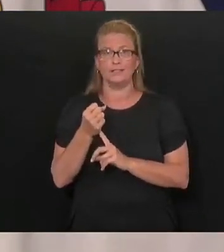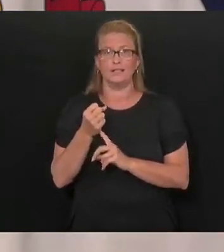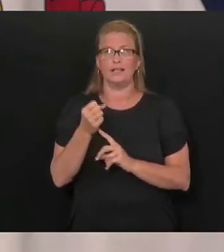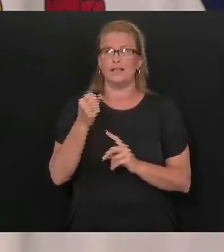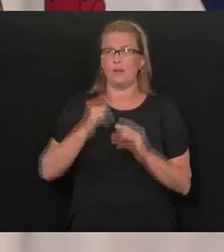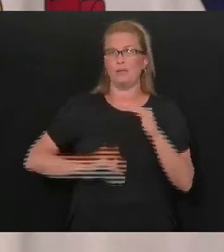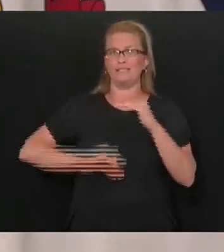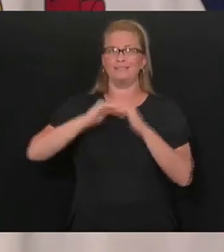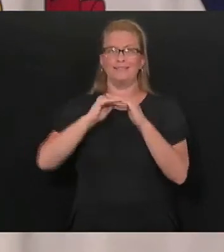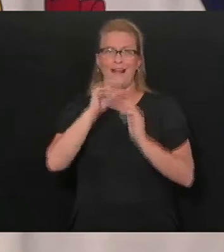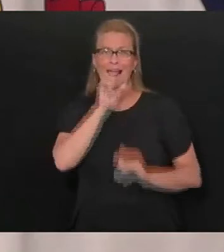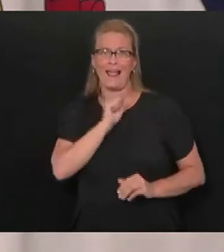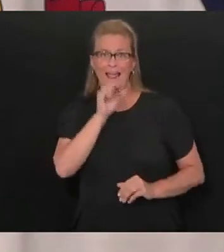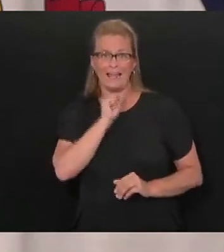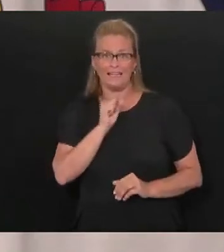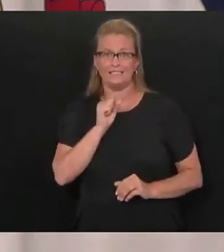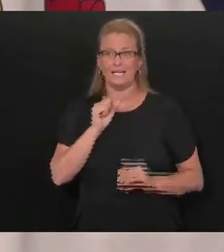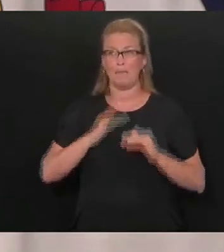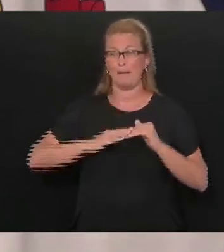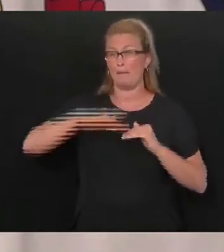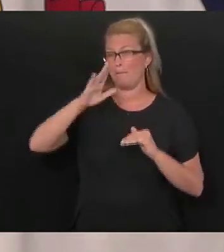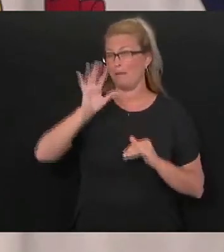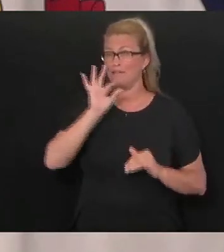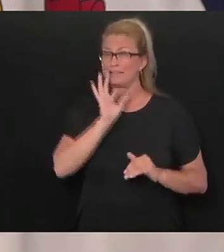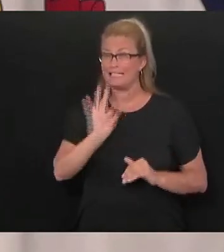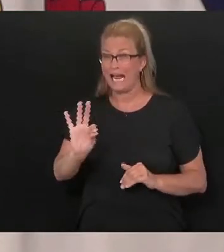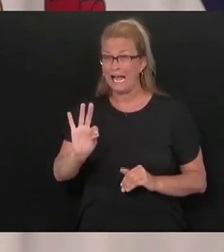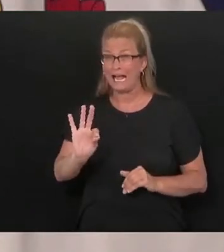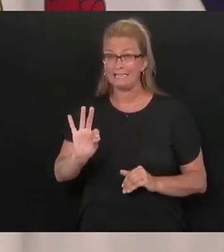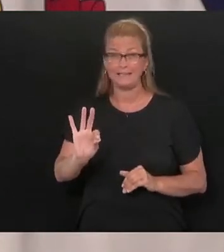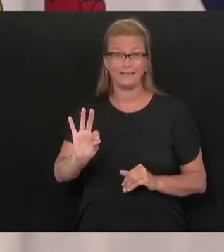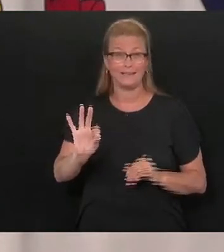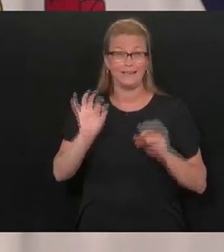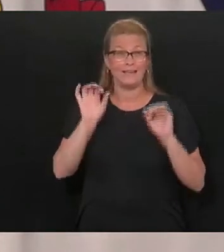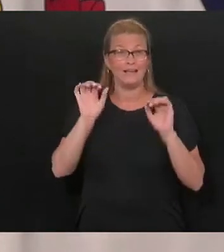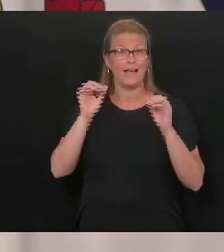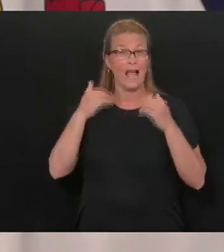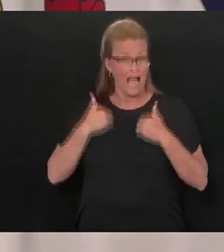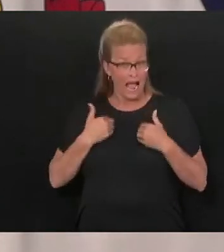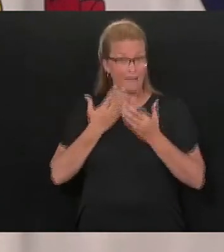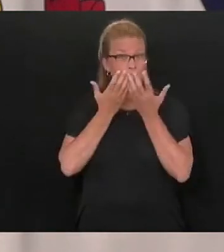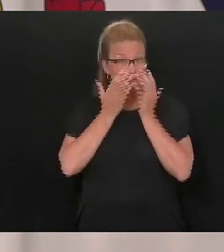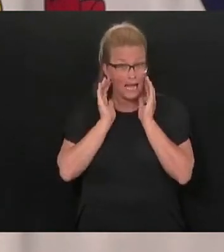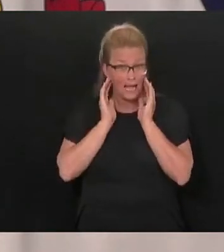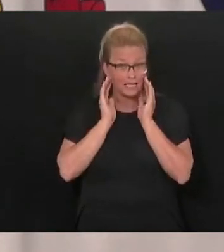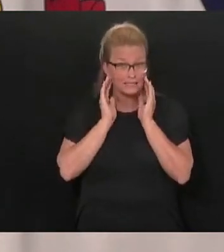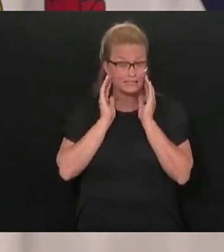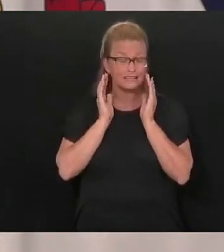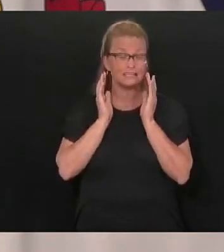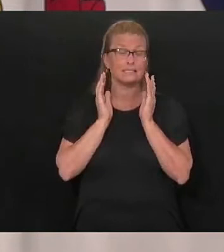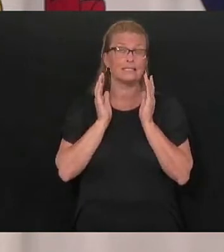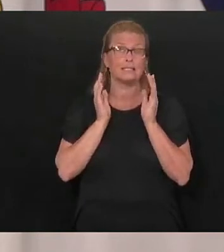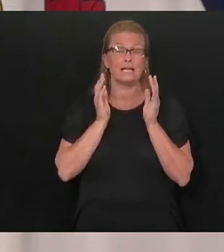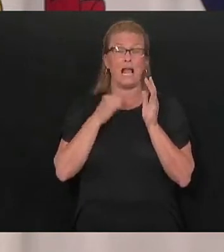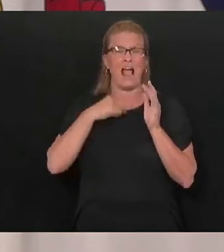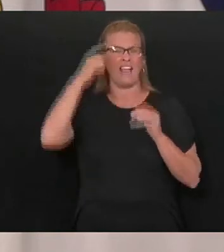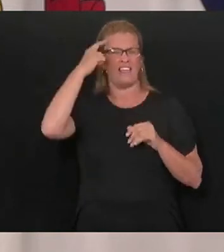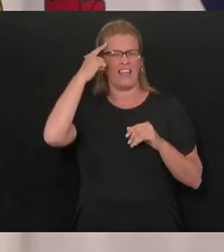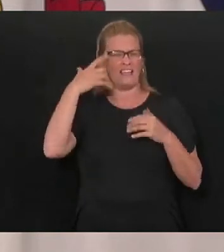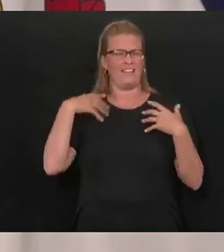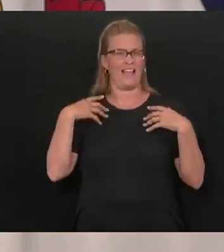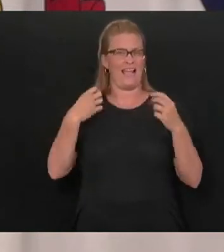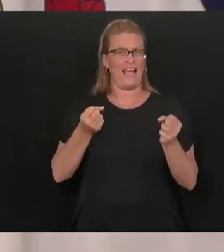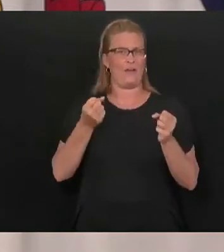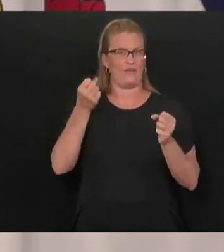age of kids, maybe above 9 that could wear masks, and I think our health experts are